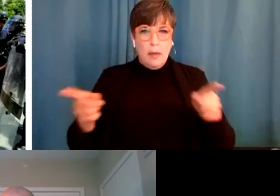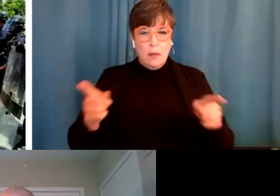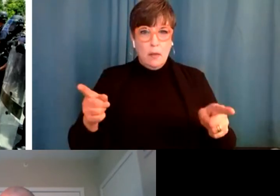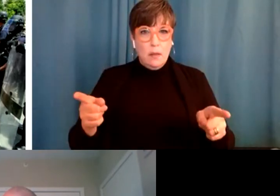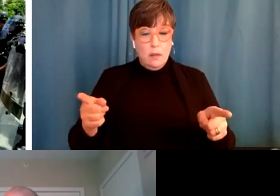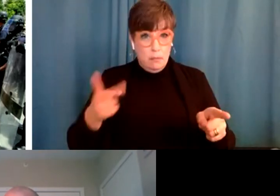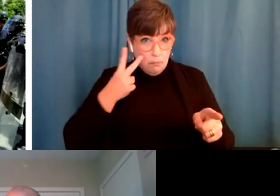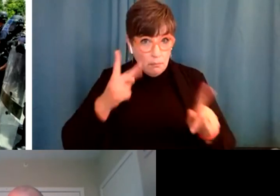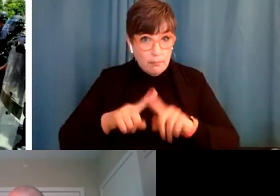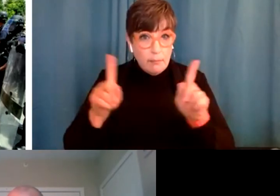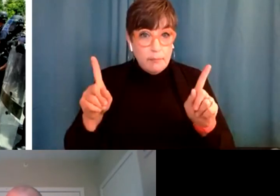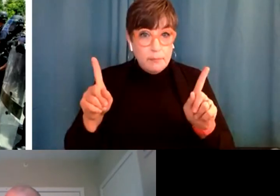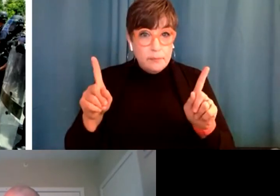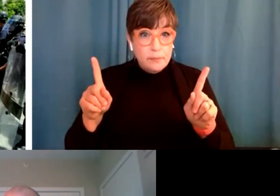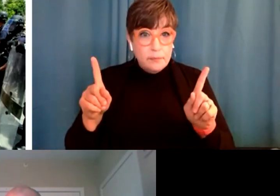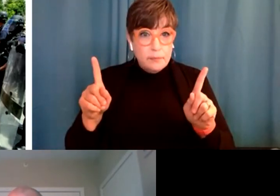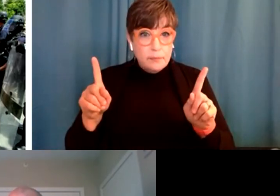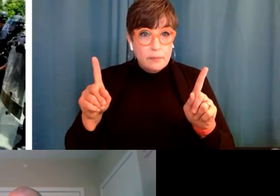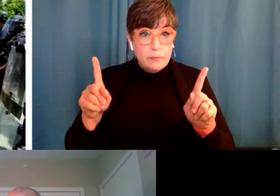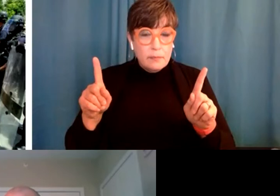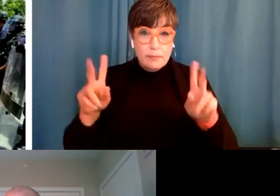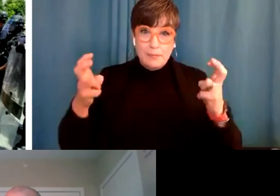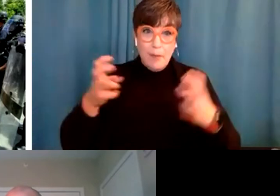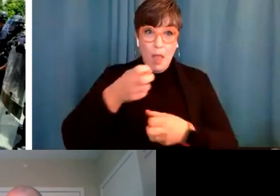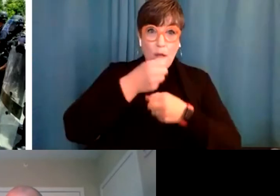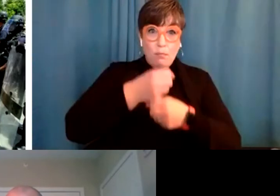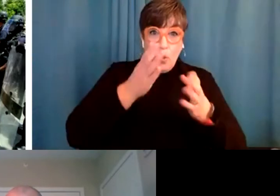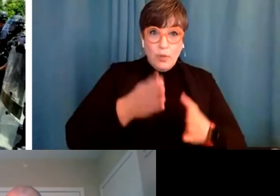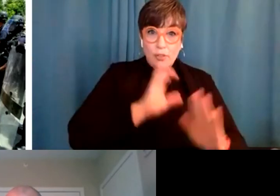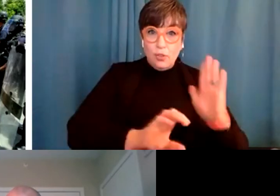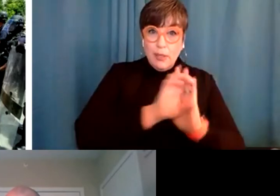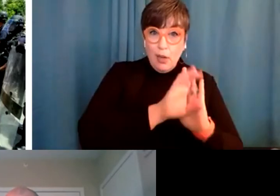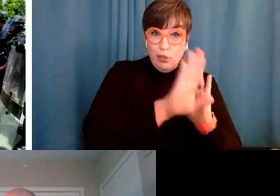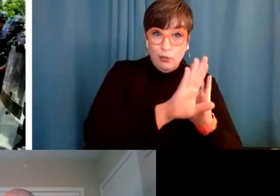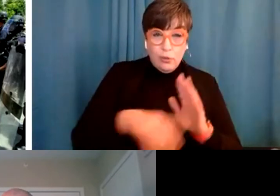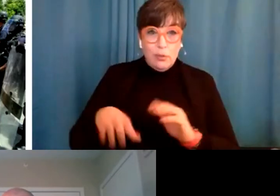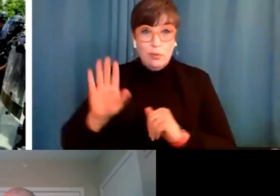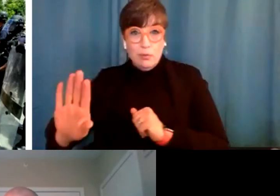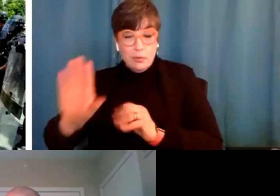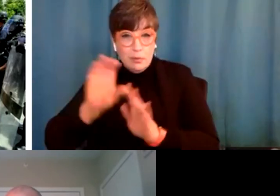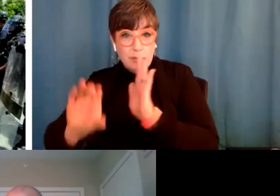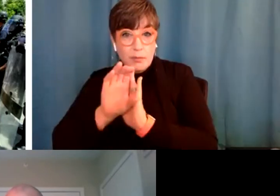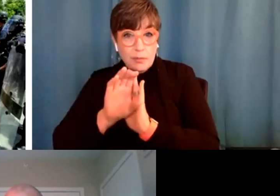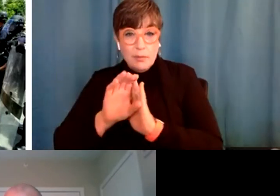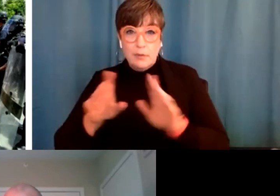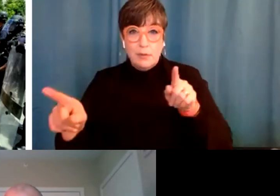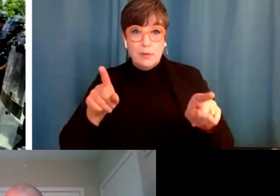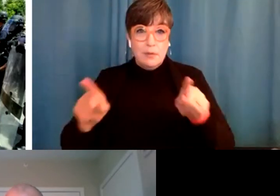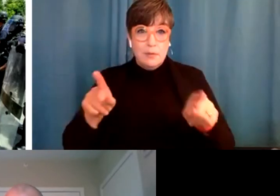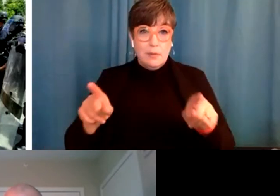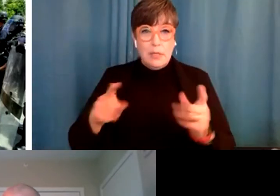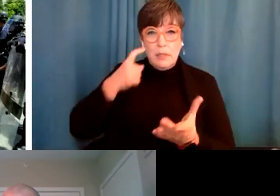of the protesters slash demonstrators were also different. And I'd also like you to note the photo credits to give